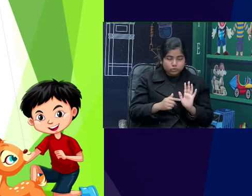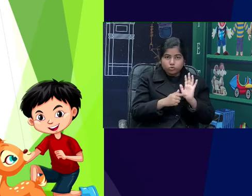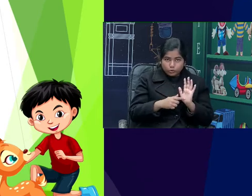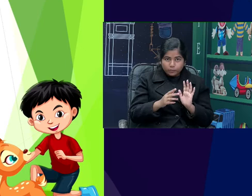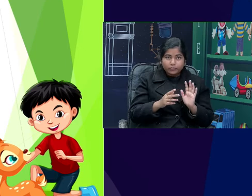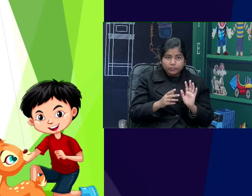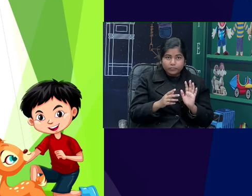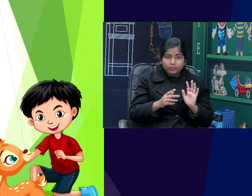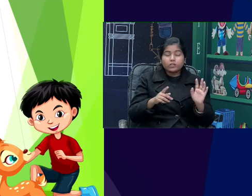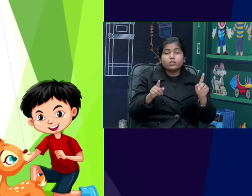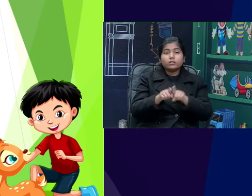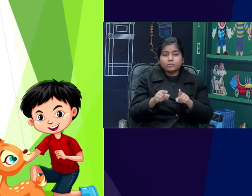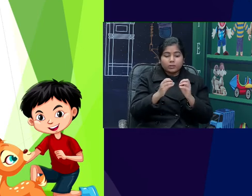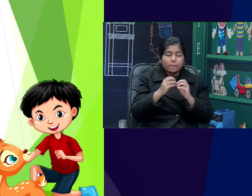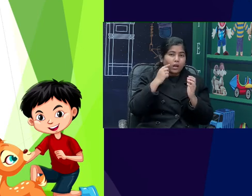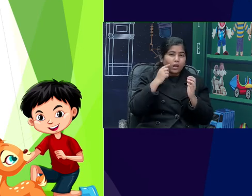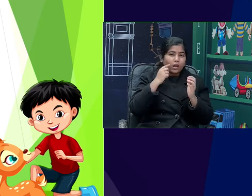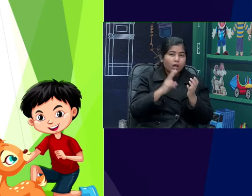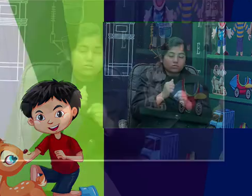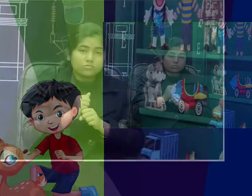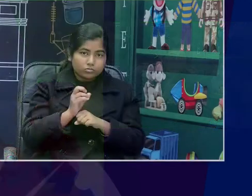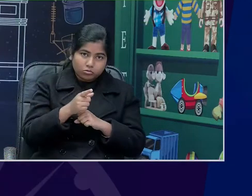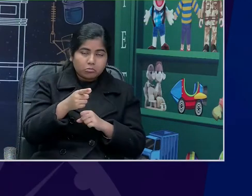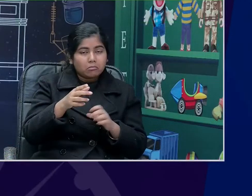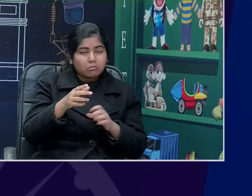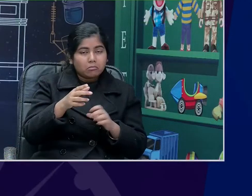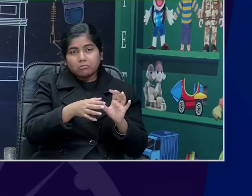also a game called Sound Bingo. So, we will also be doing that.